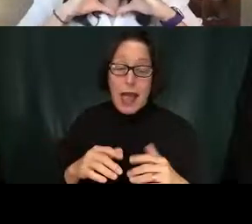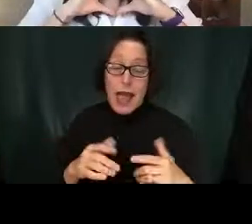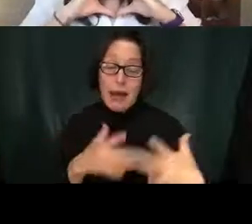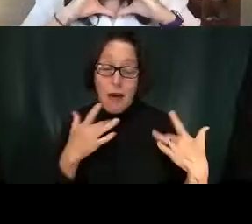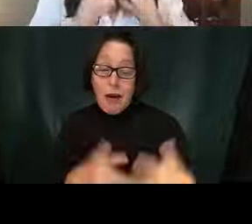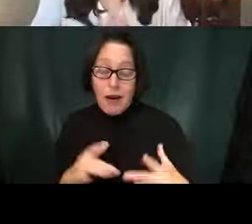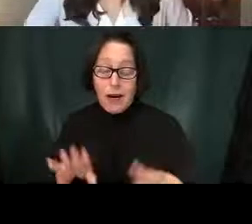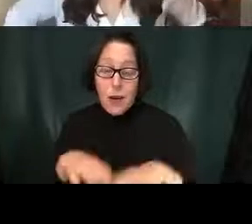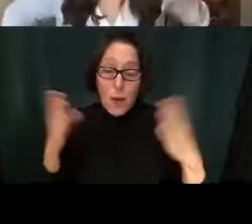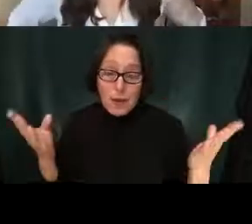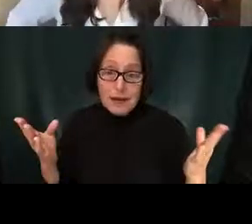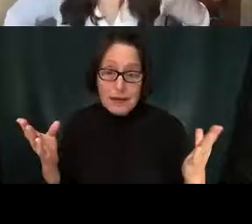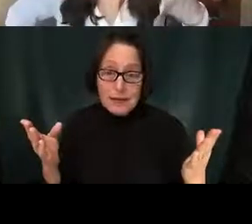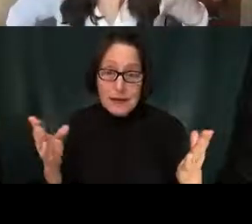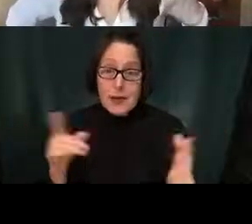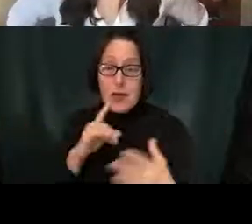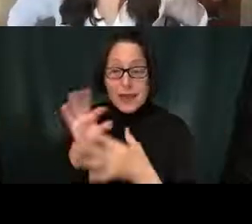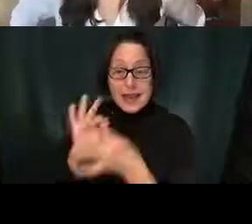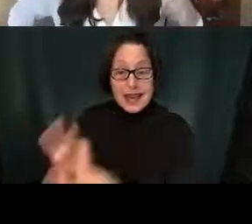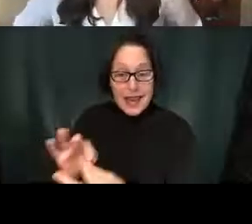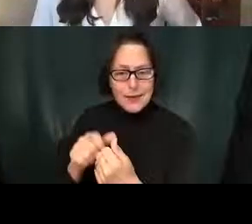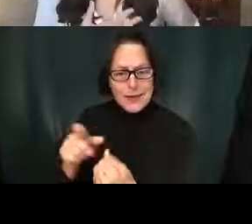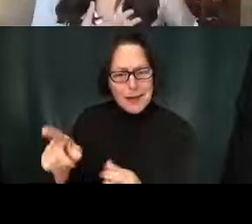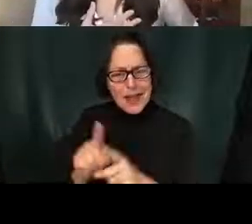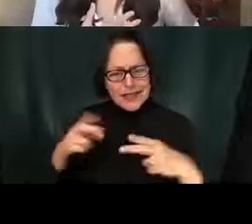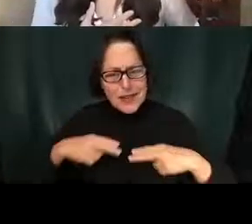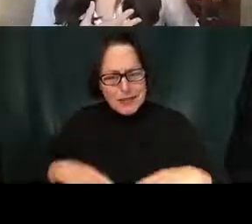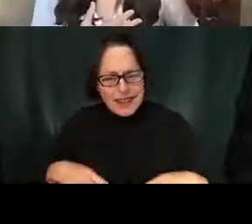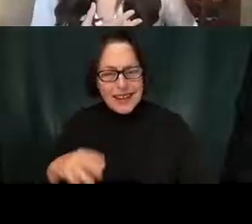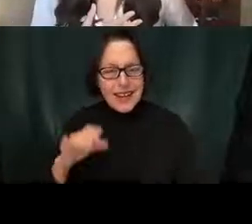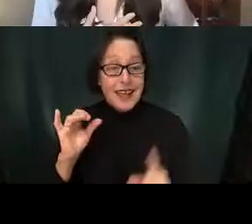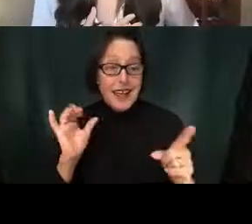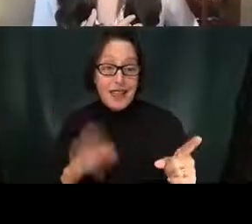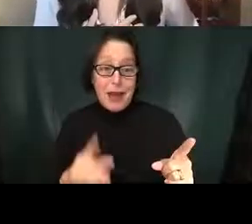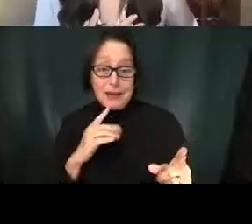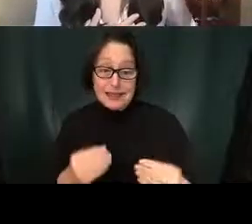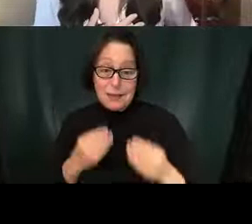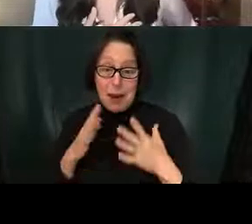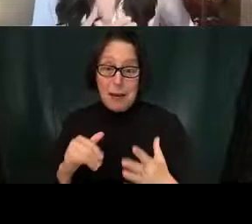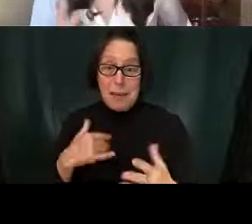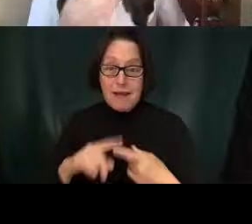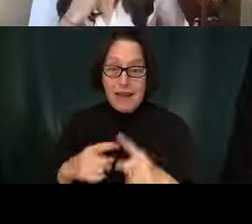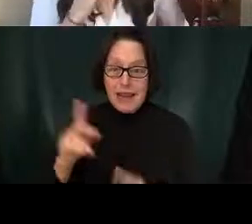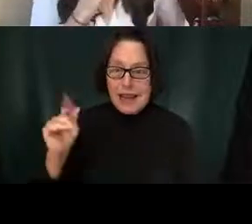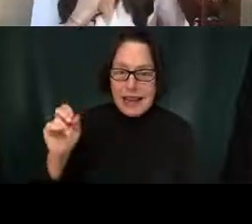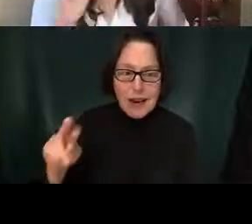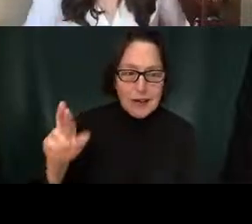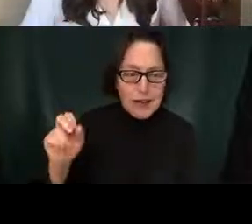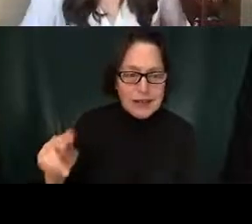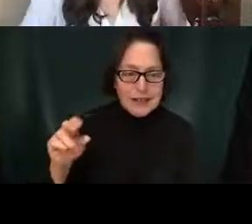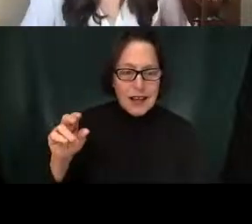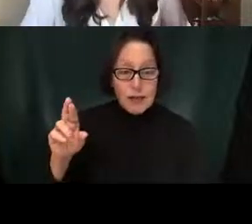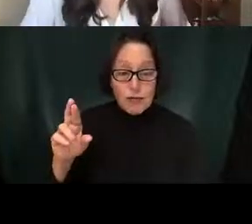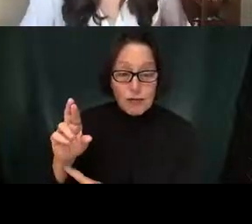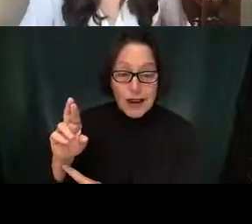really connecting with them from a human being. And this was inspired by my good friend, Karen Ross, and these are some drawings that she's done as